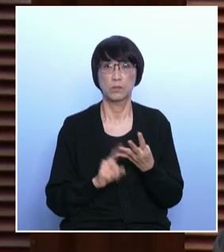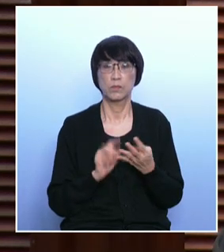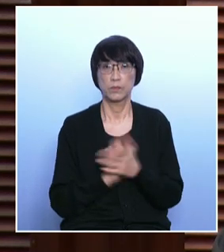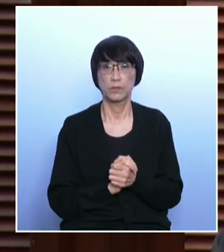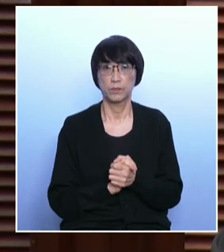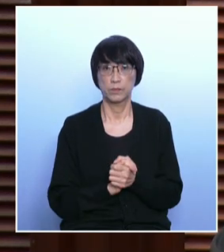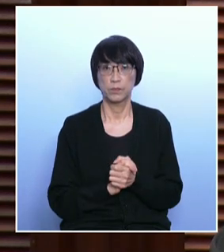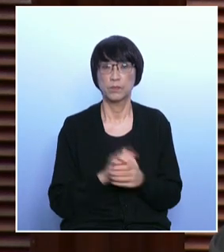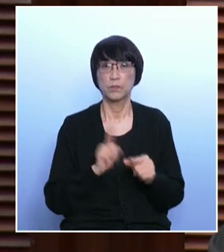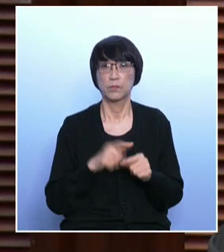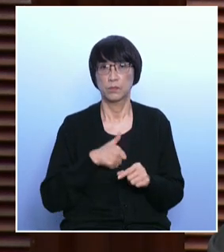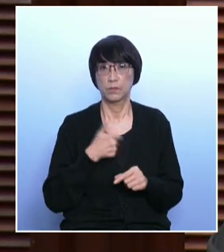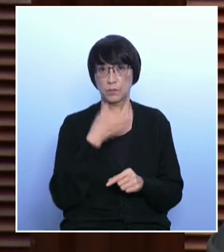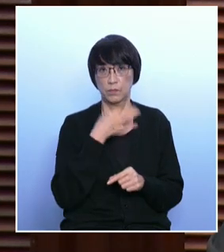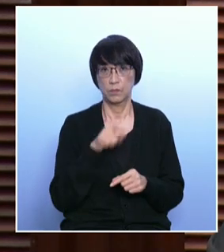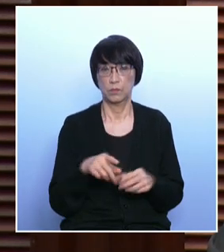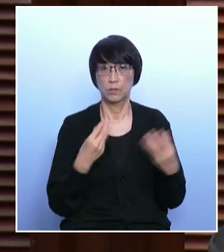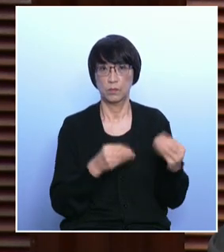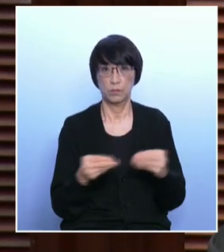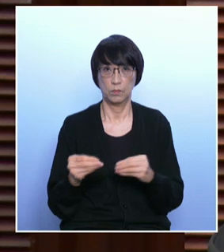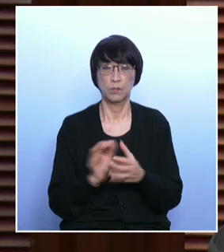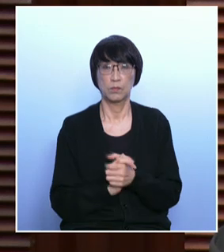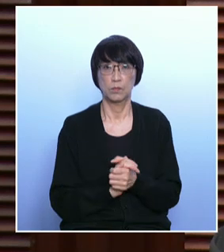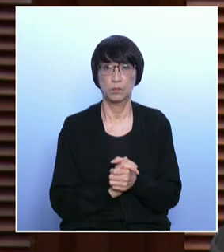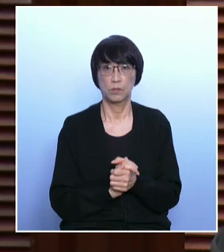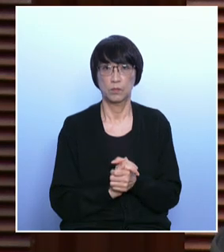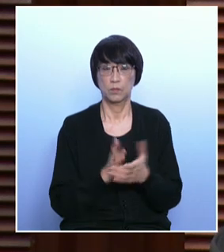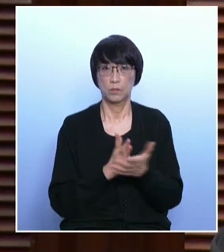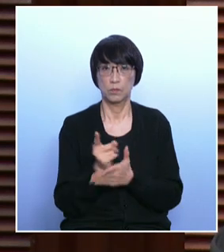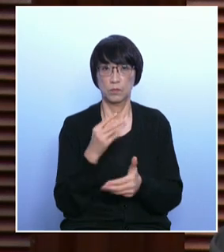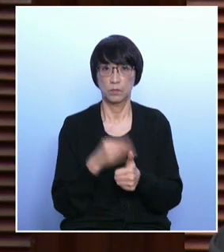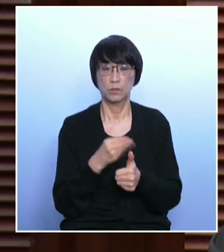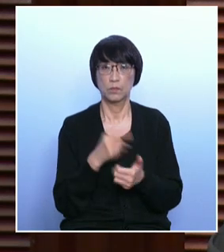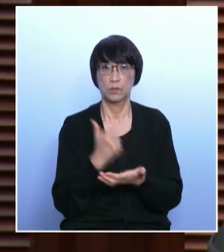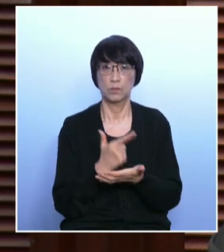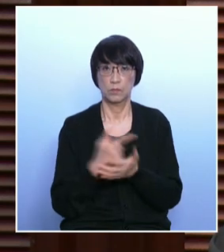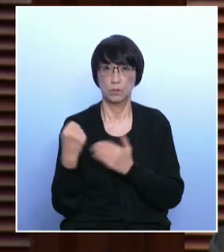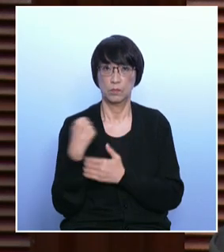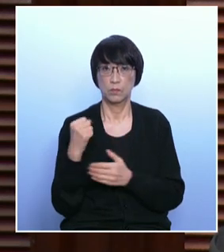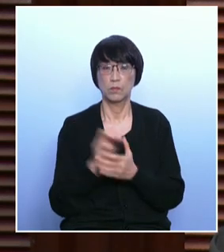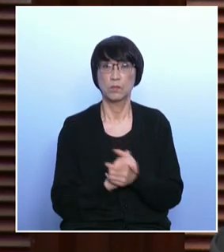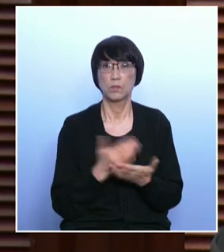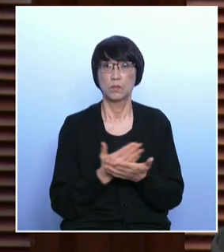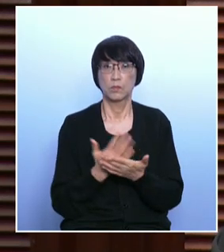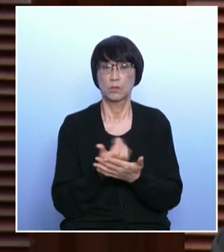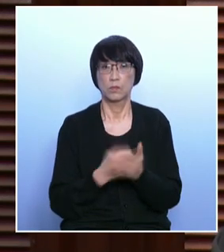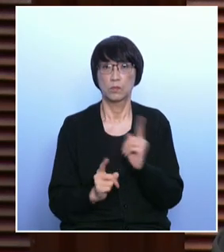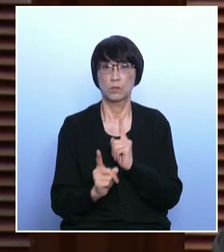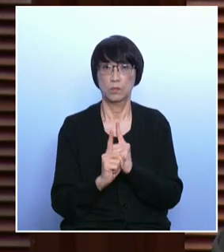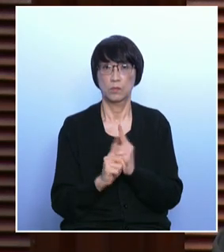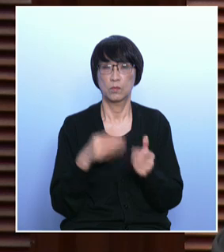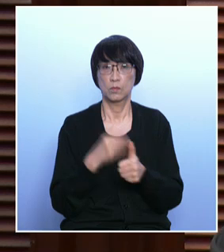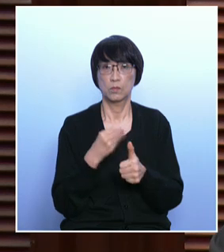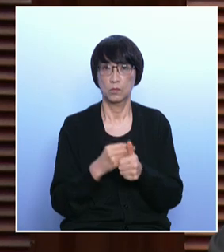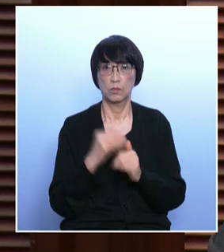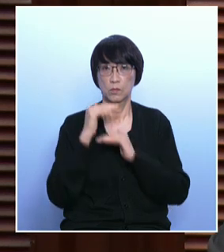cross-disciplinary understanding and collaboration between CMPs and other healthcare professionals. 4, ascertaining the core competency assessment standards and training